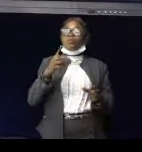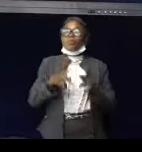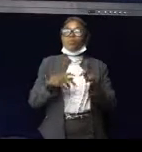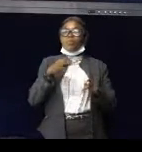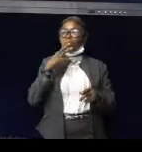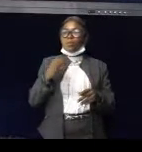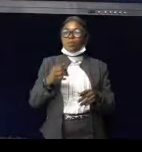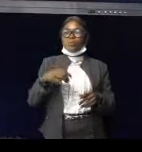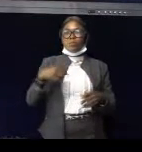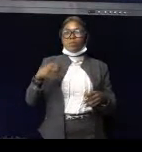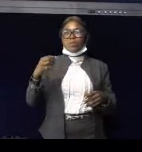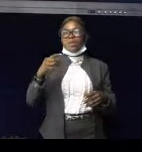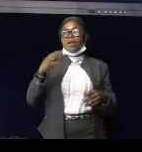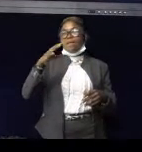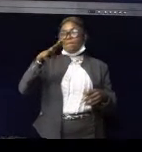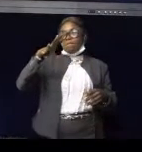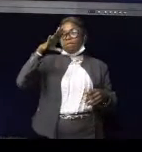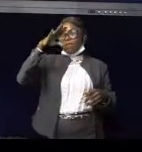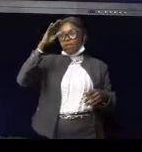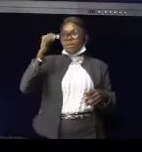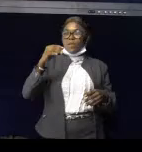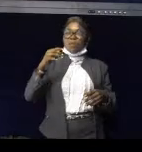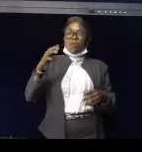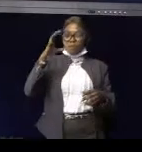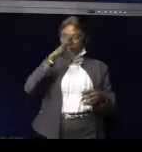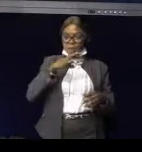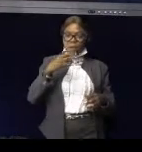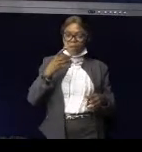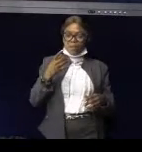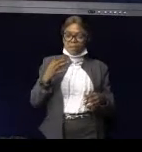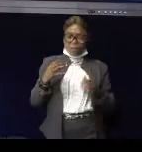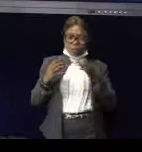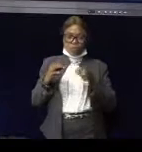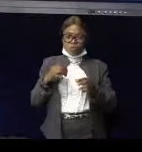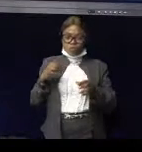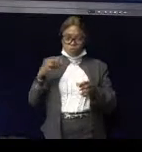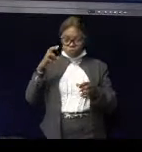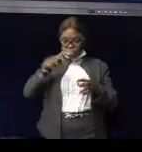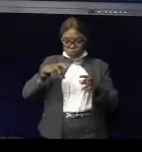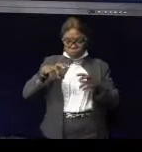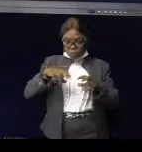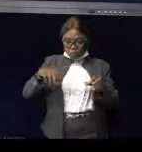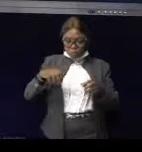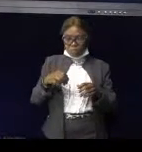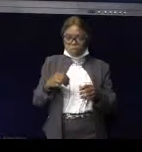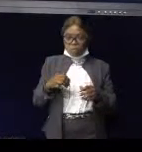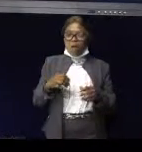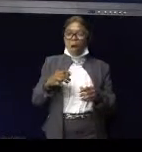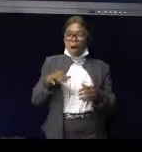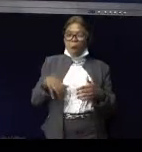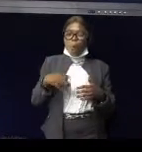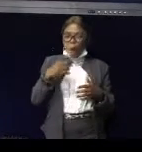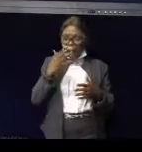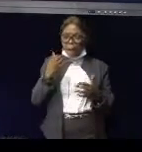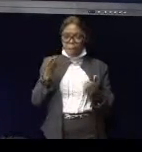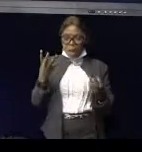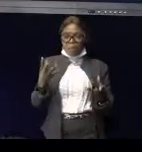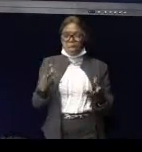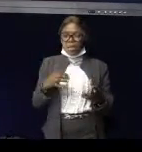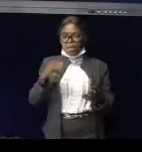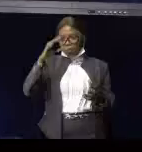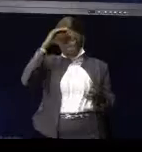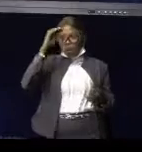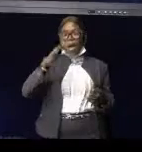the ratio of boys to girls in the class. So we bring down right girls and boys. If there are 25 girls